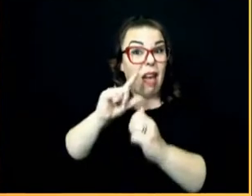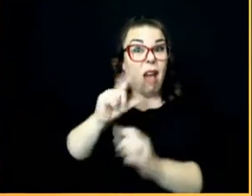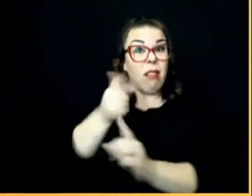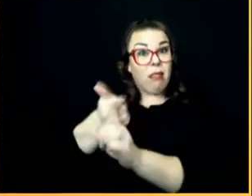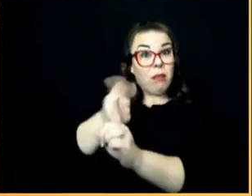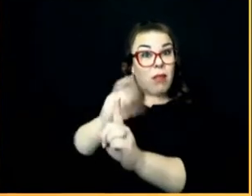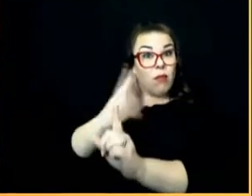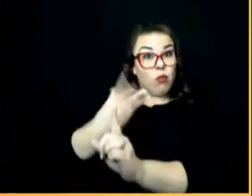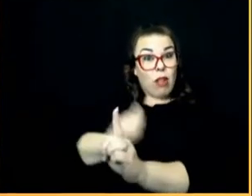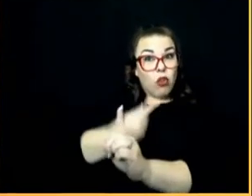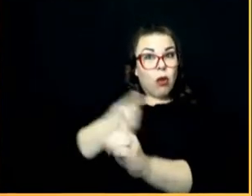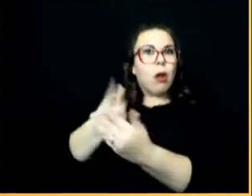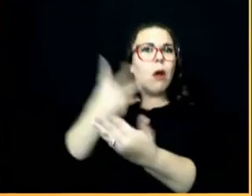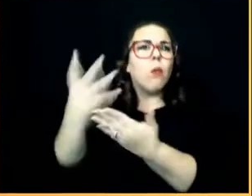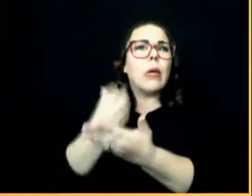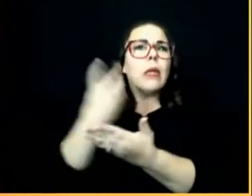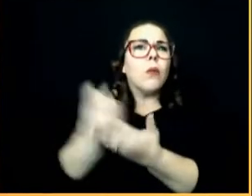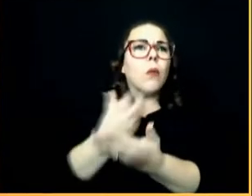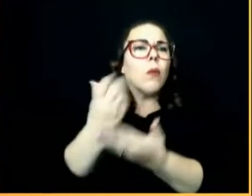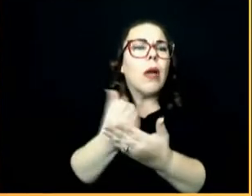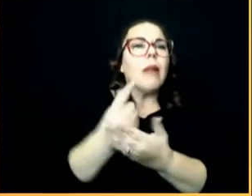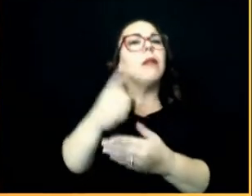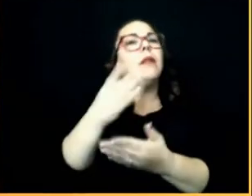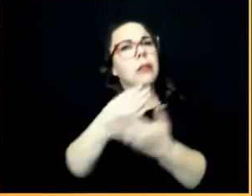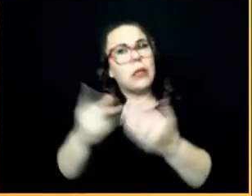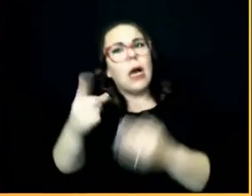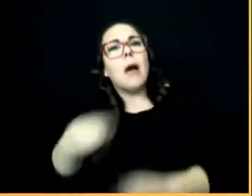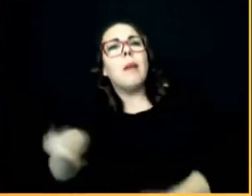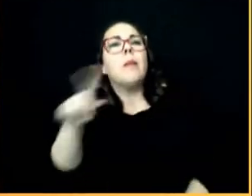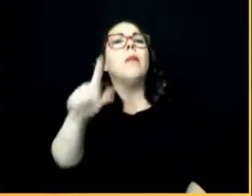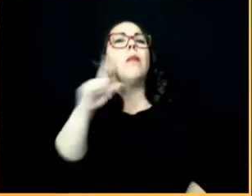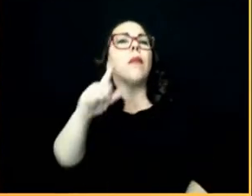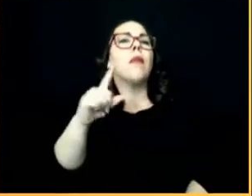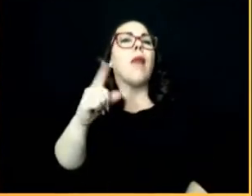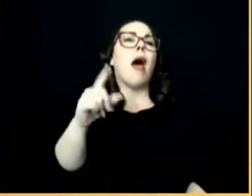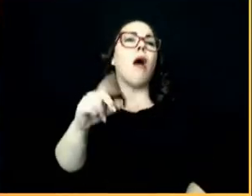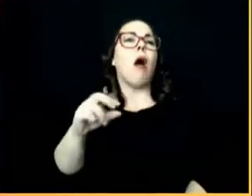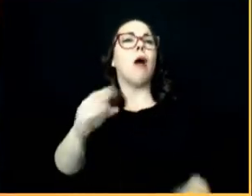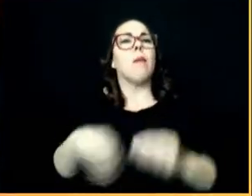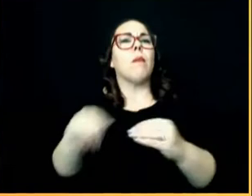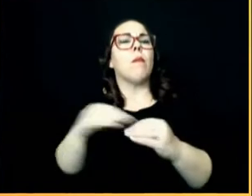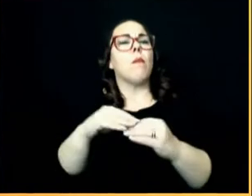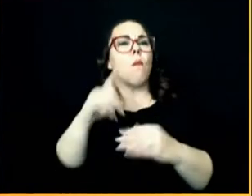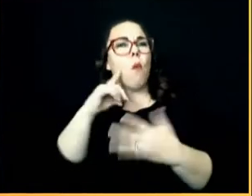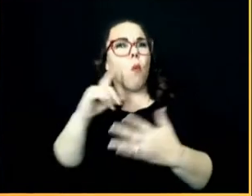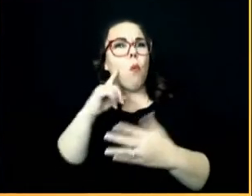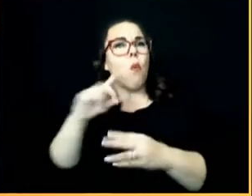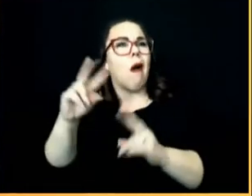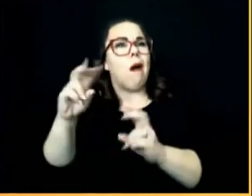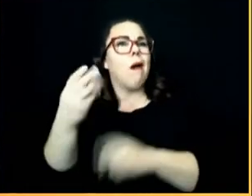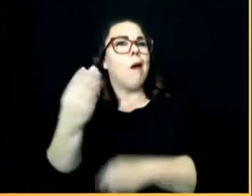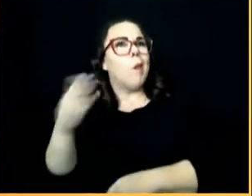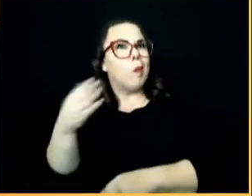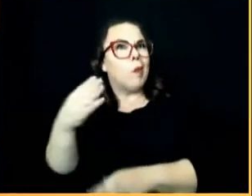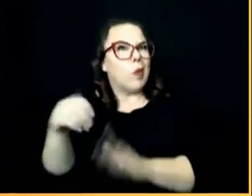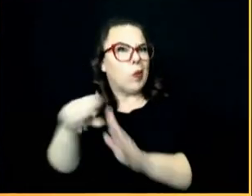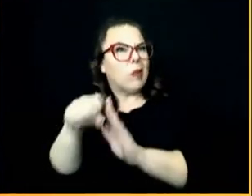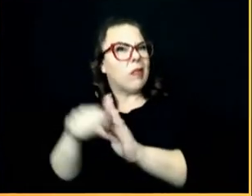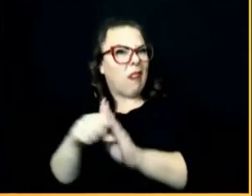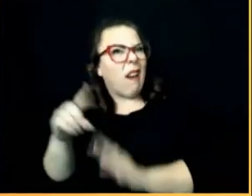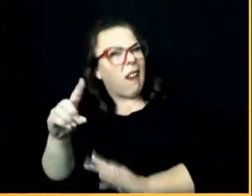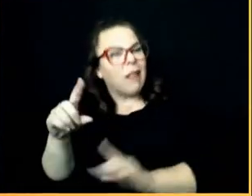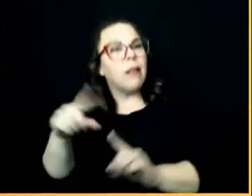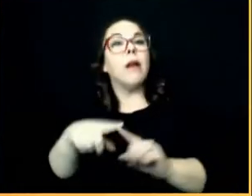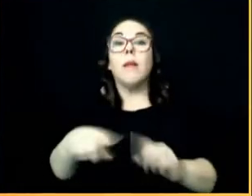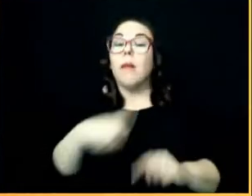expect, such as blue states, but also in Oklahoma and elsewhere. Yeah, so, you know, while everyone was